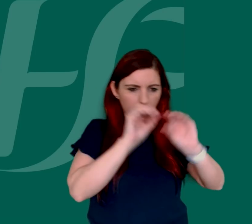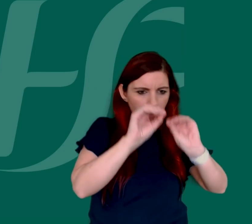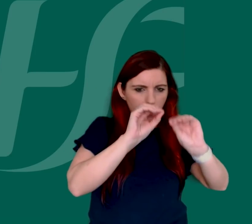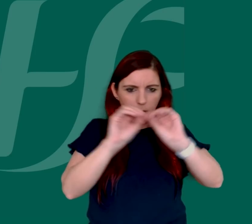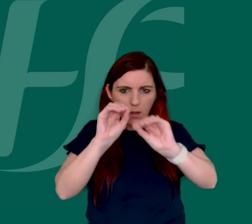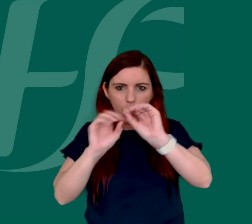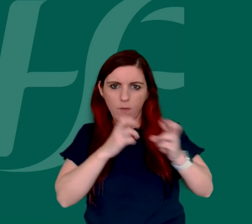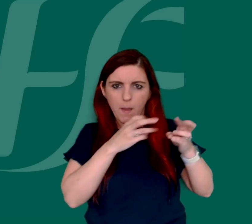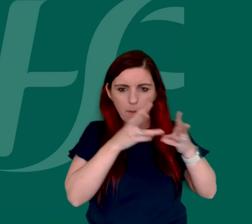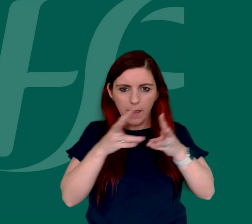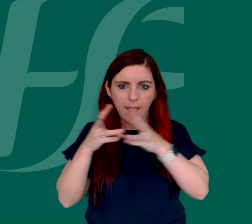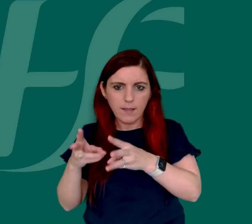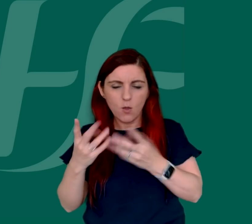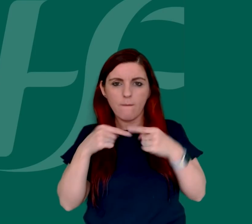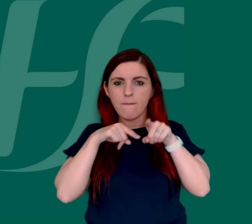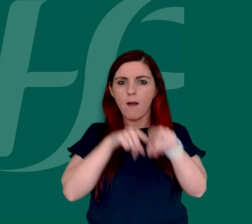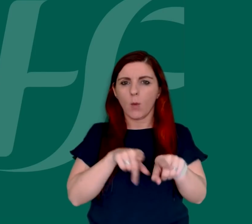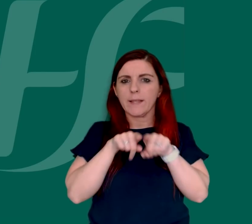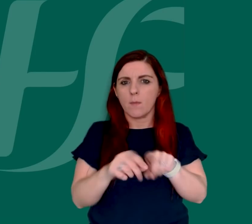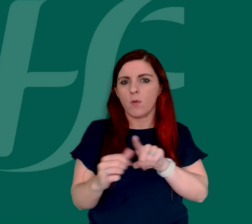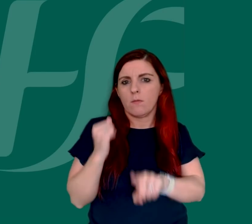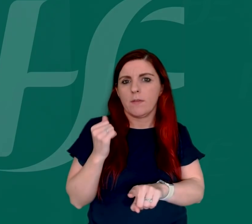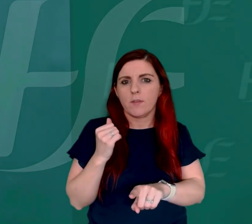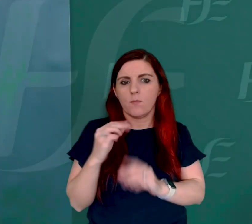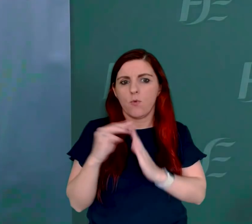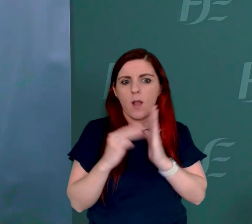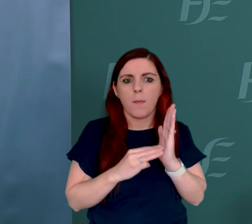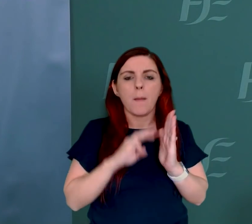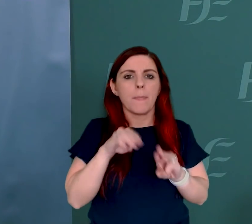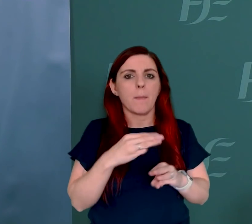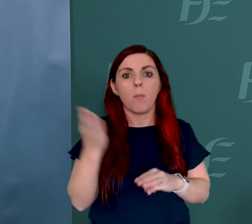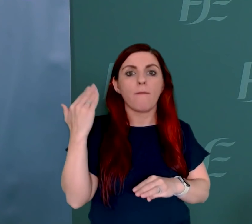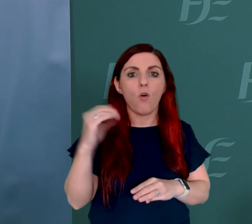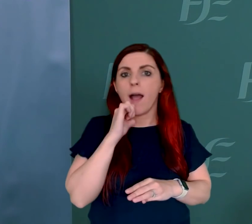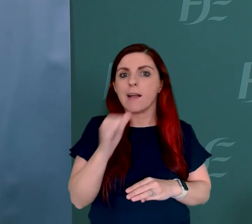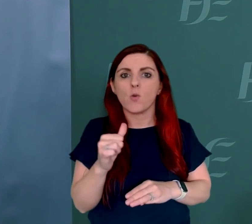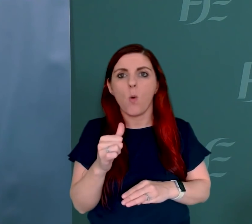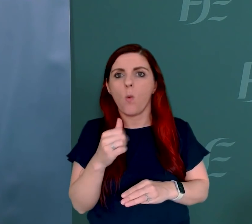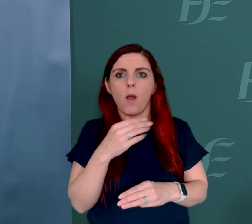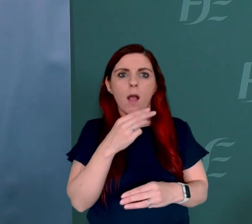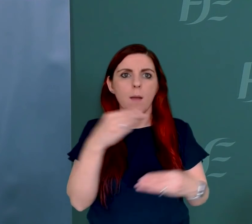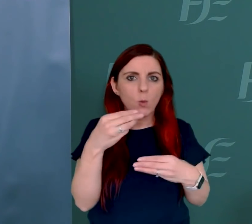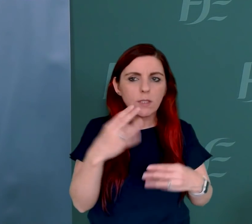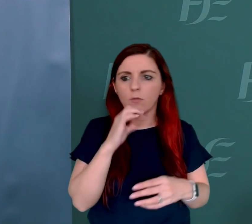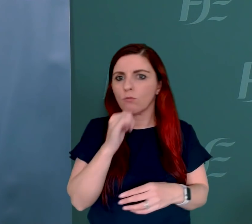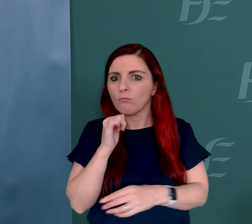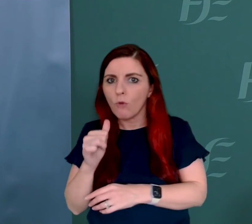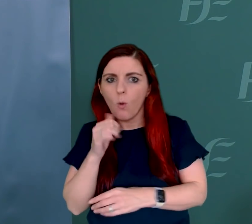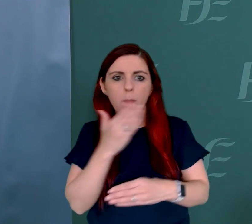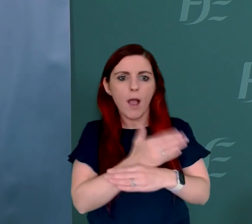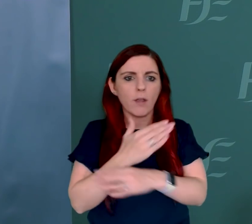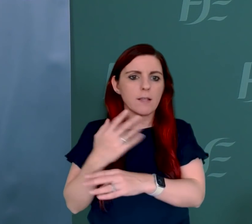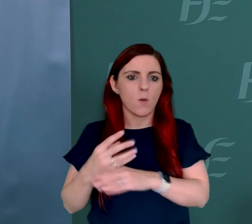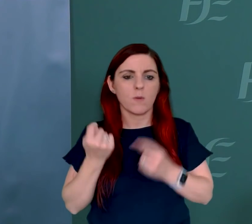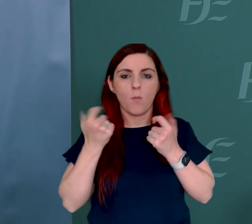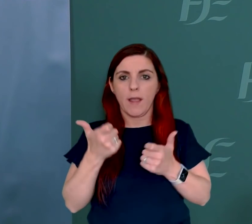original programme, is people had no immunity. There was no other barriers in terms of eligibility or other factors that we had to consider. So it was a much easier